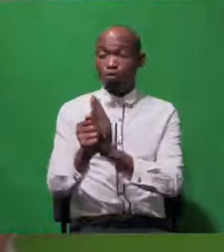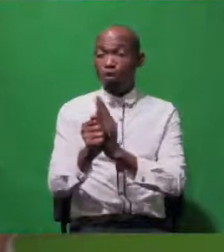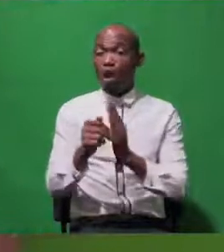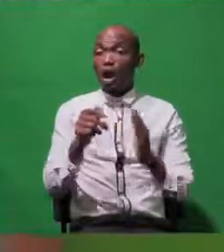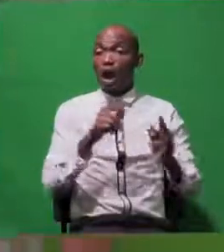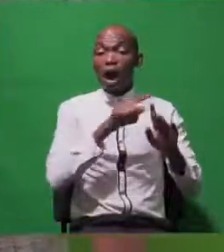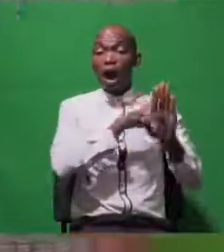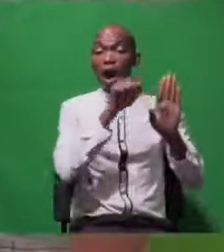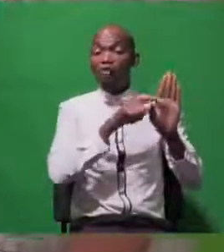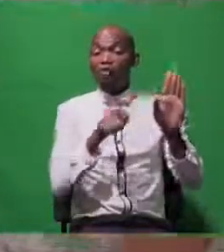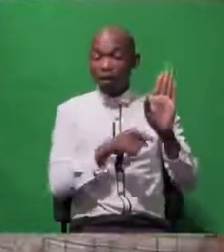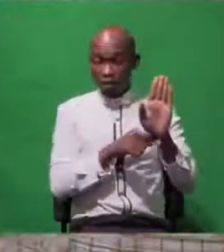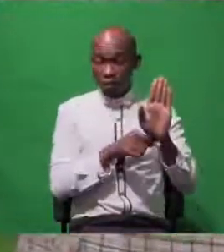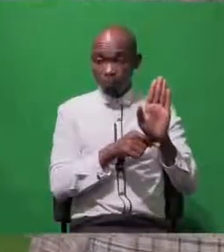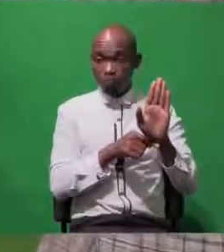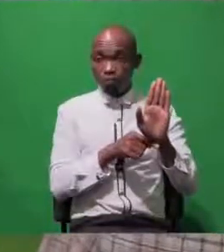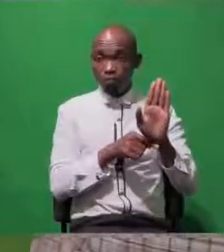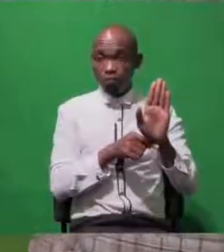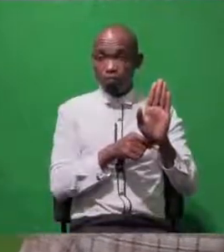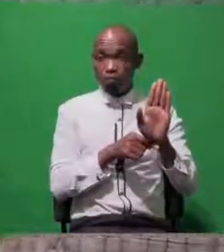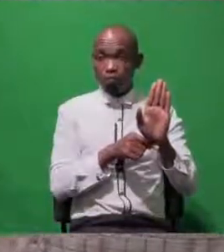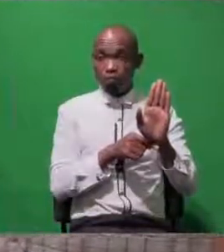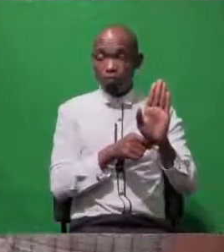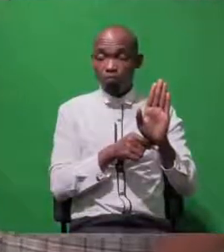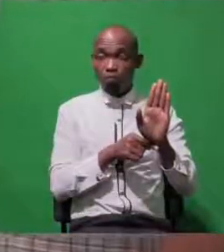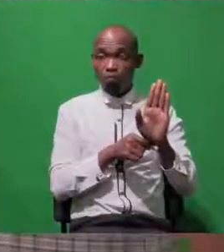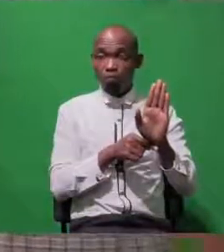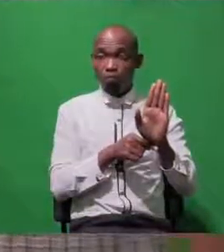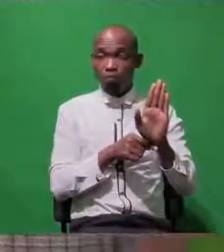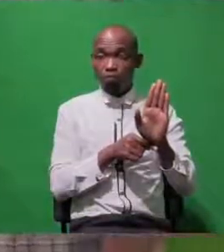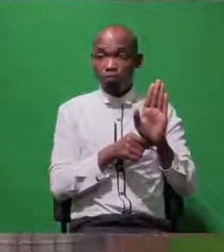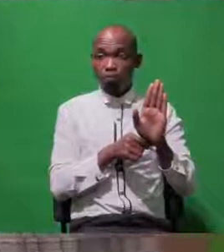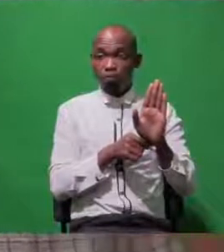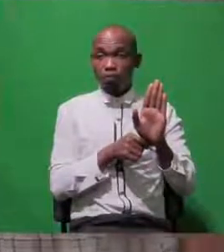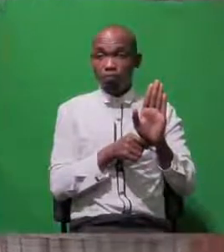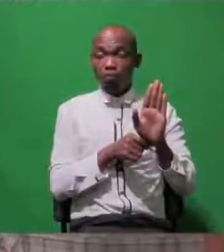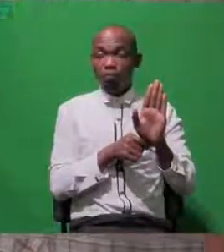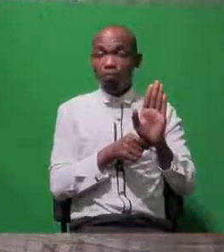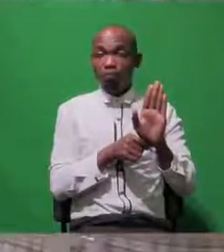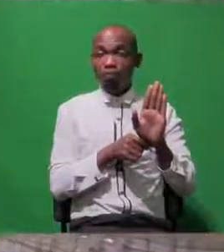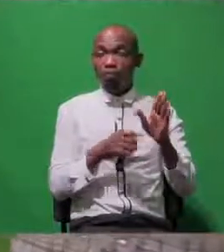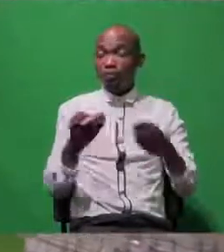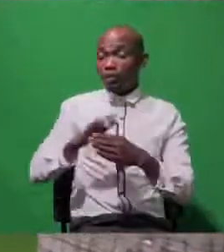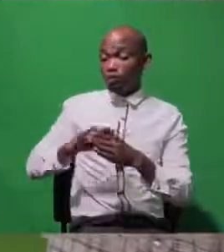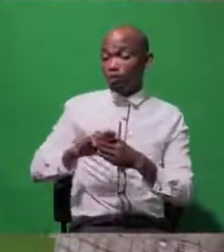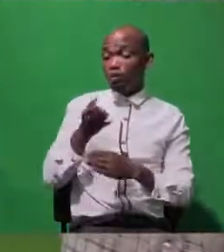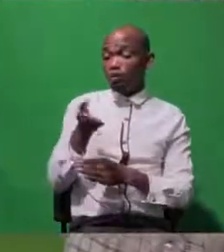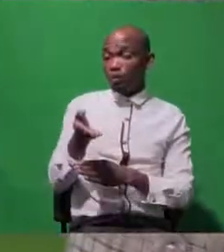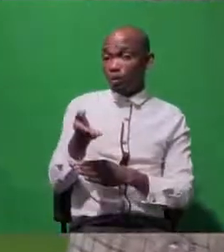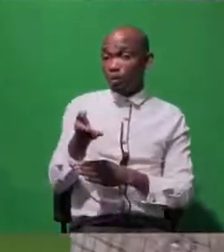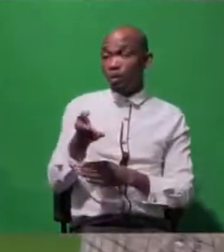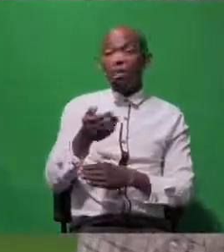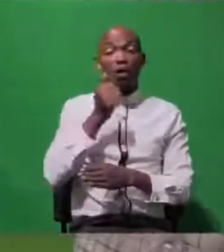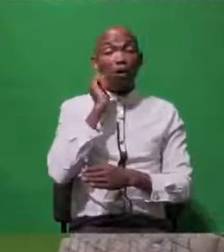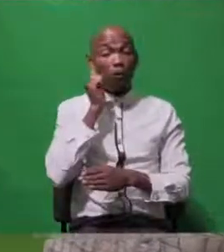got colonial education as educated Africans were used by the